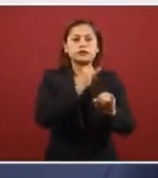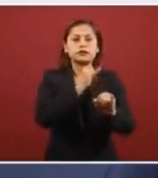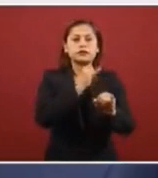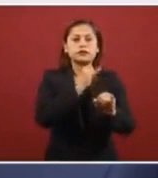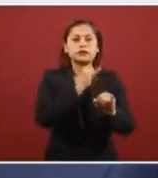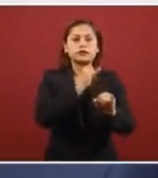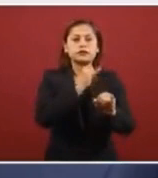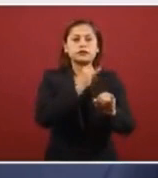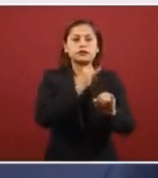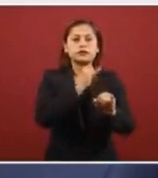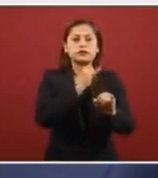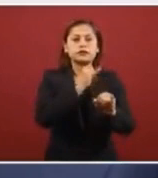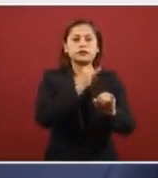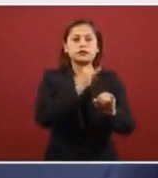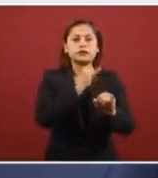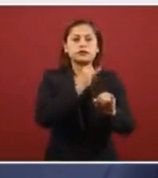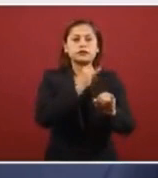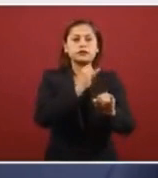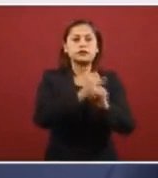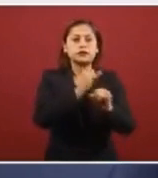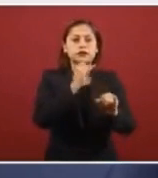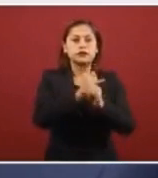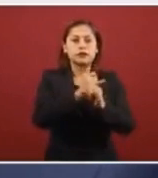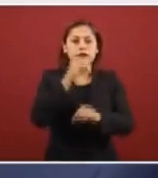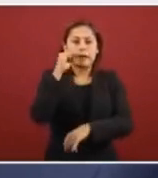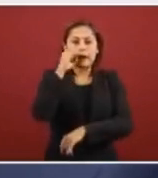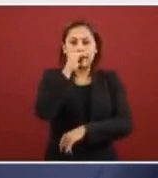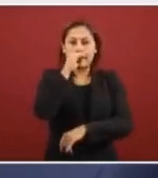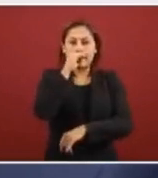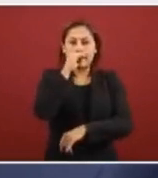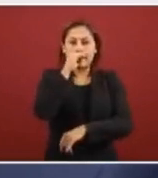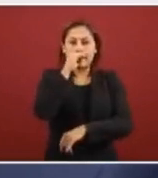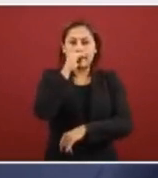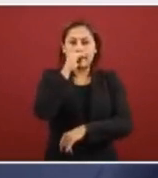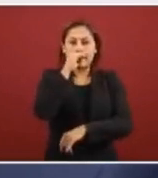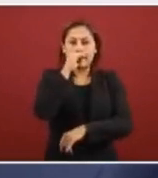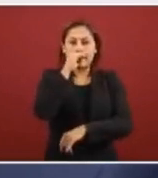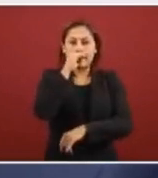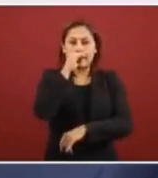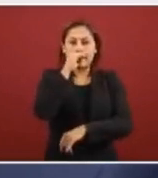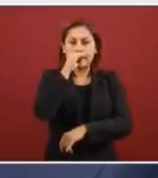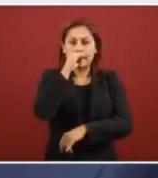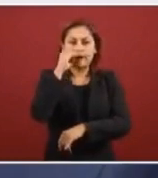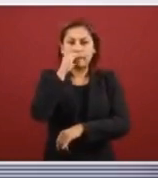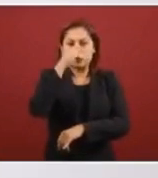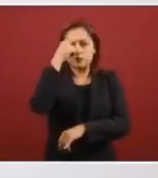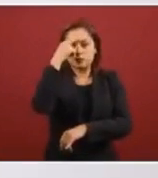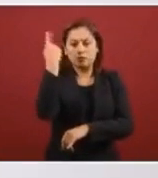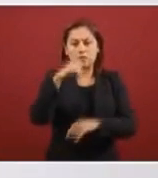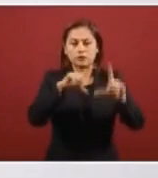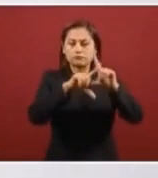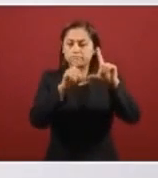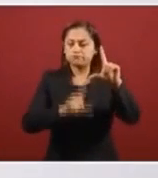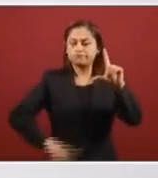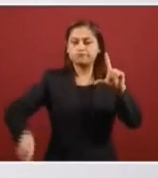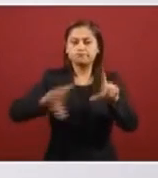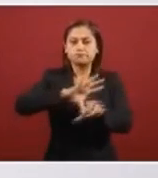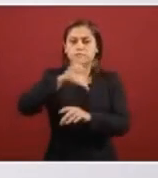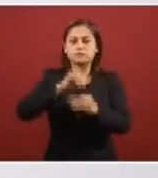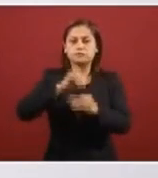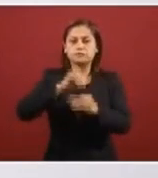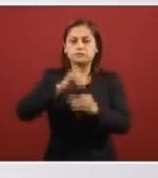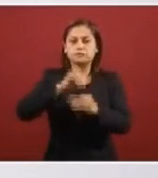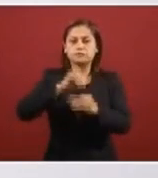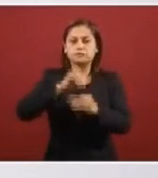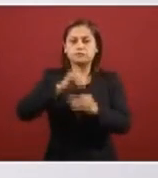without financial gain throughout the whole country and